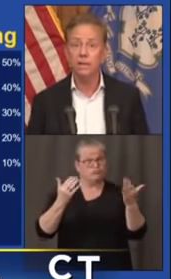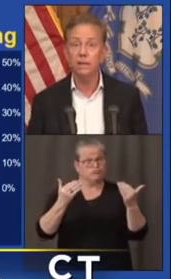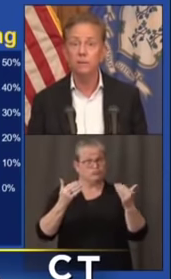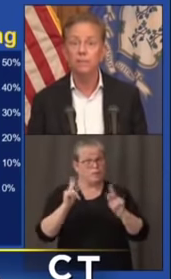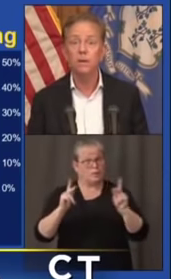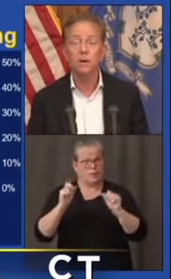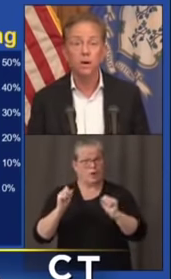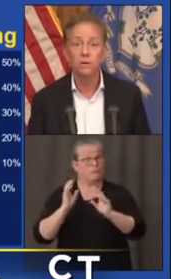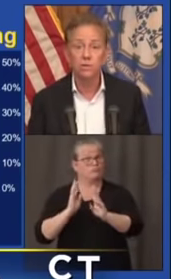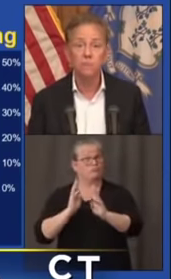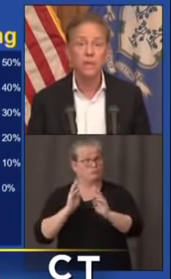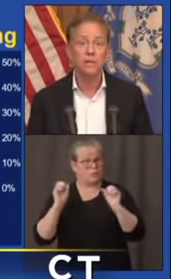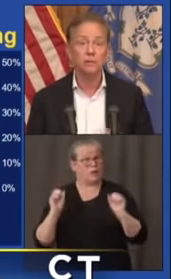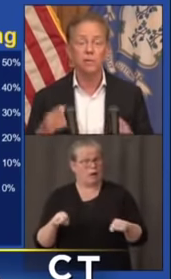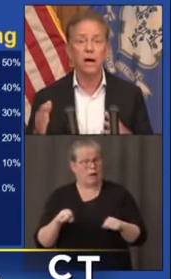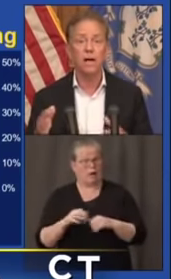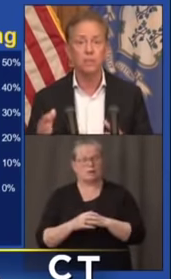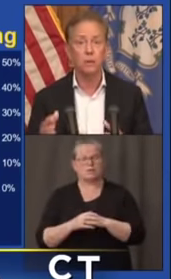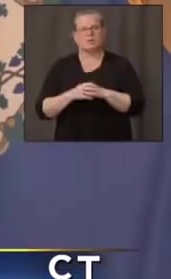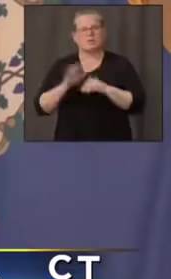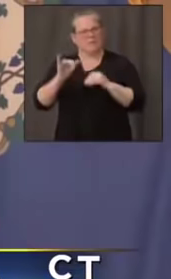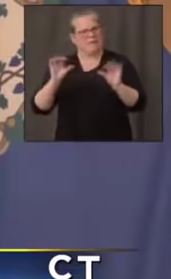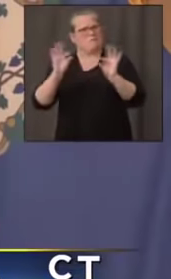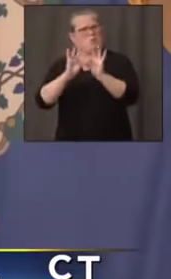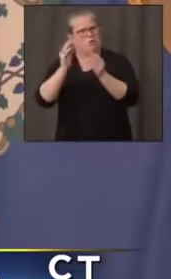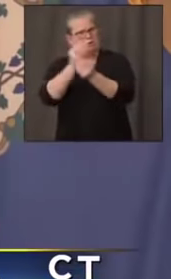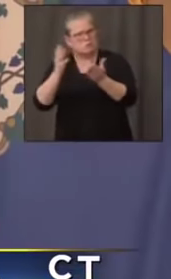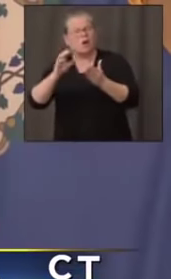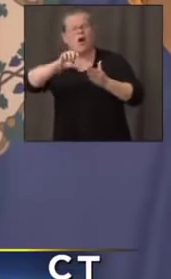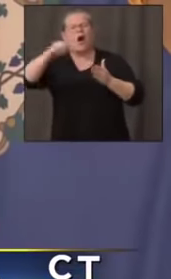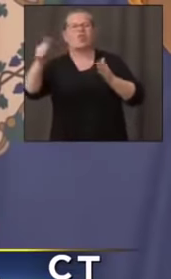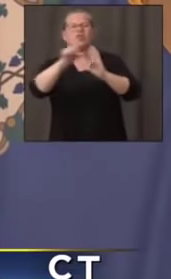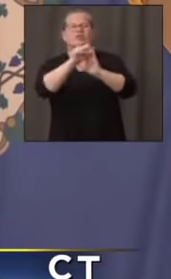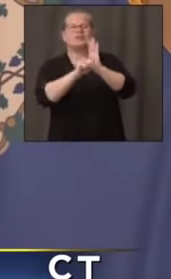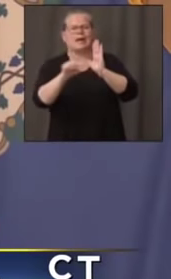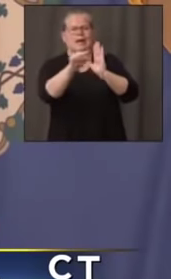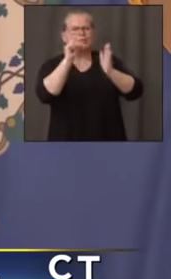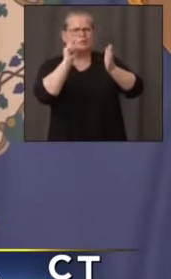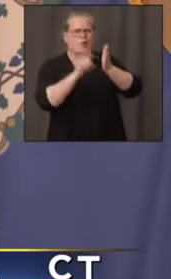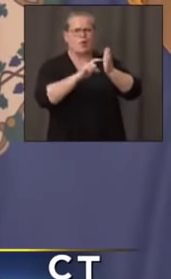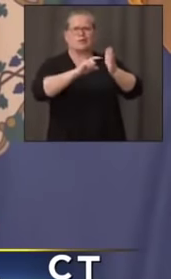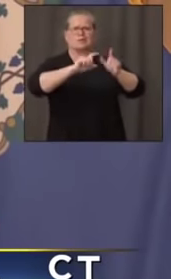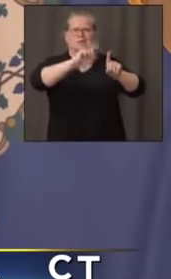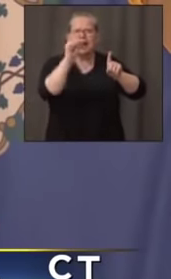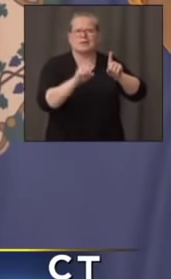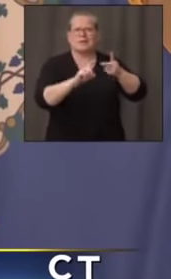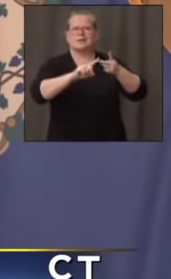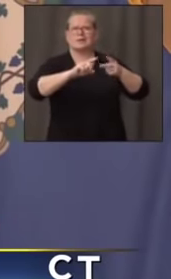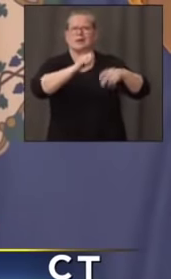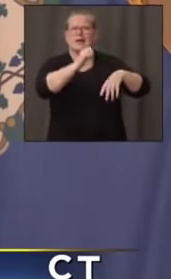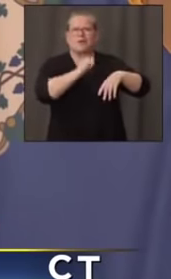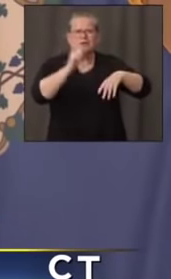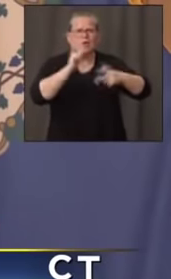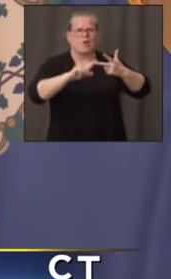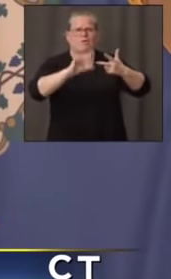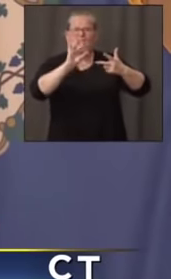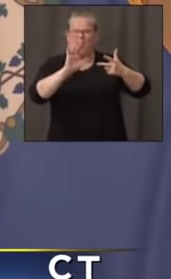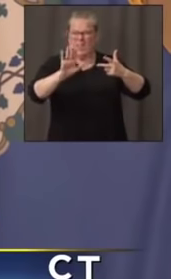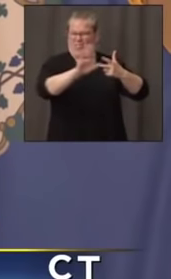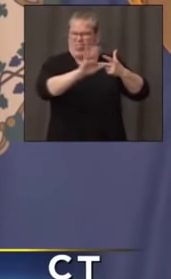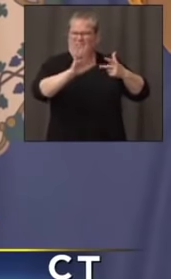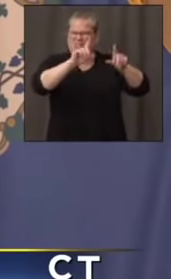in other states, those hotspot states, Arizona, Texas, Florida. They're, what